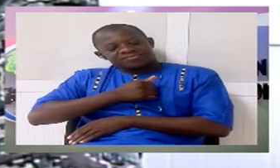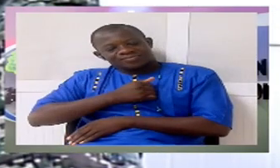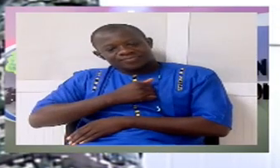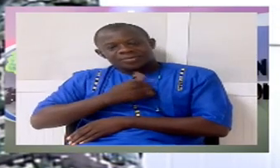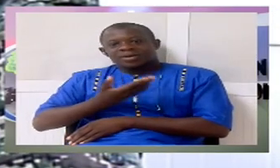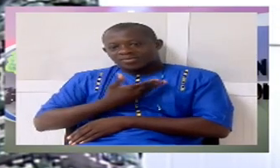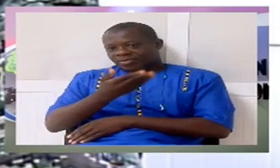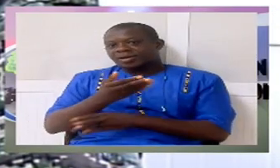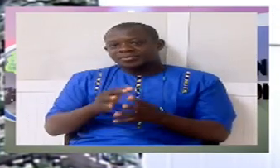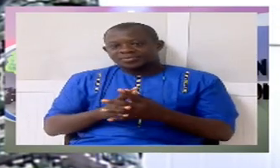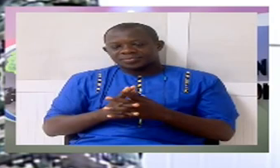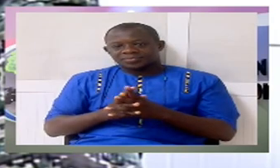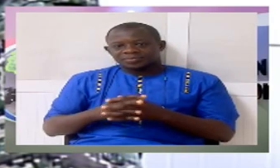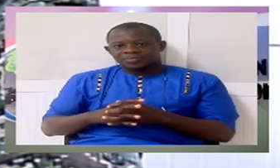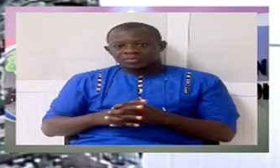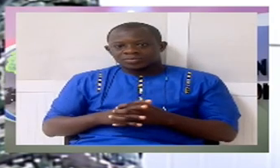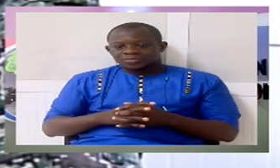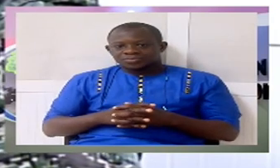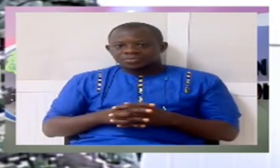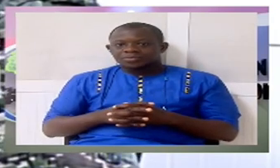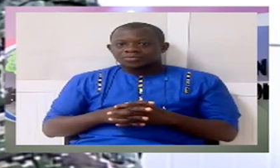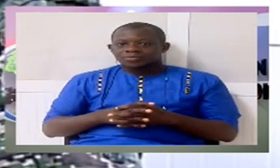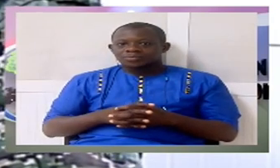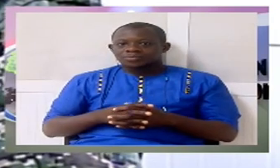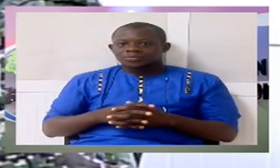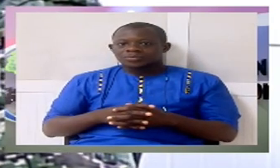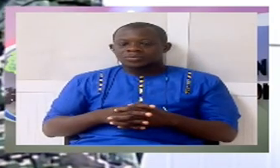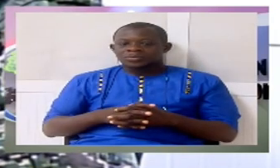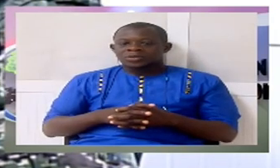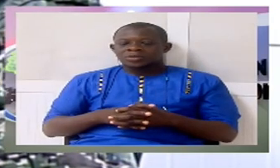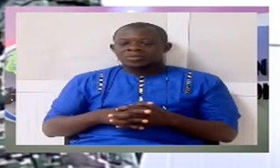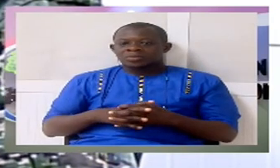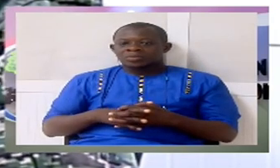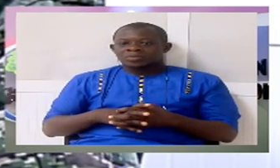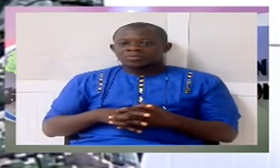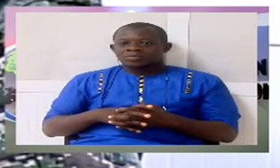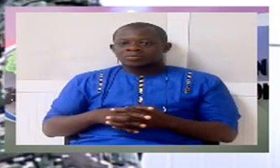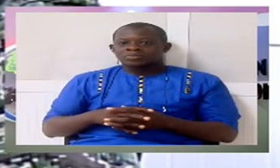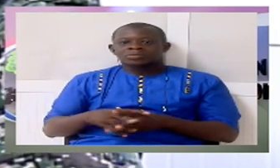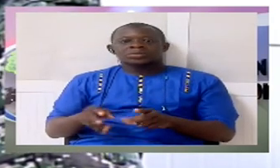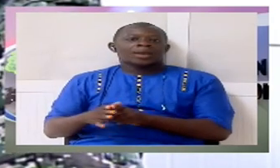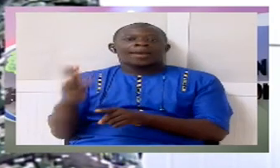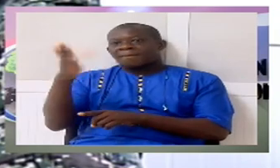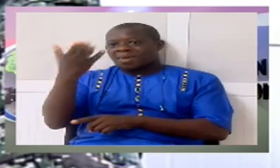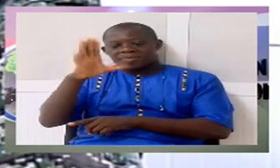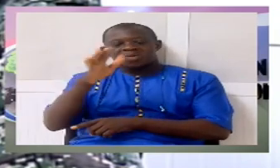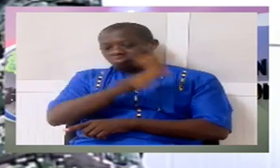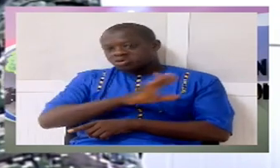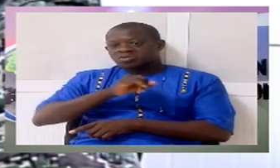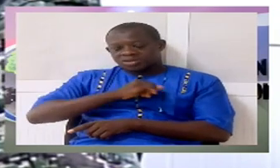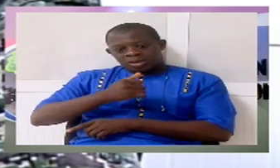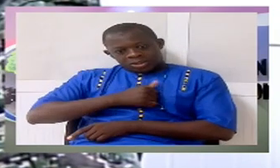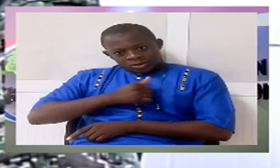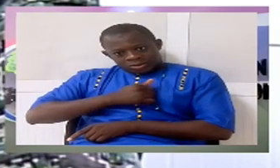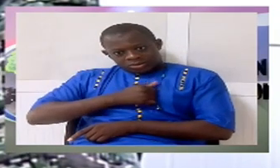la won wala dañ don daw nik dañ ragal. Hena dañ ragal because sen life hena dañ ko daw bu mudula. Maybe also they were afraid of dañ daw